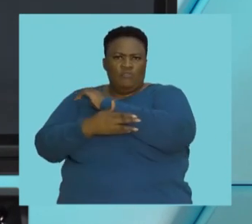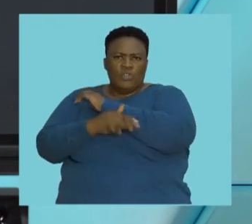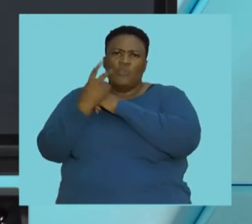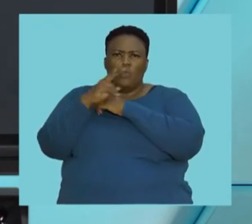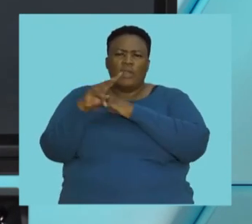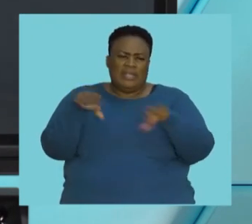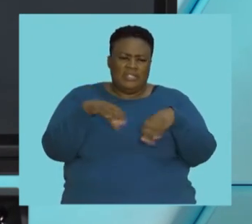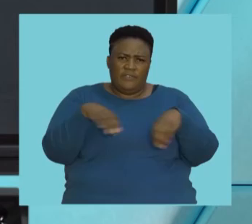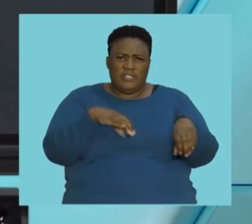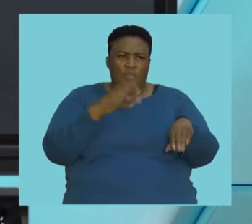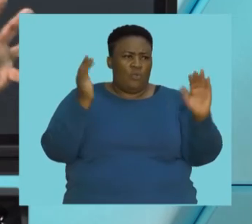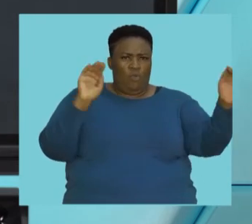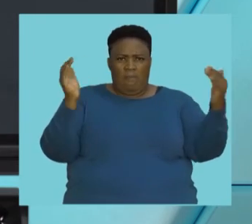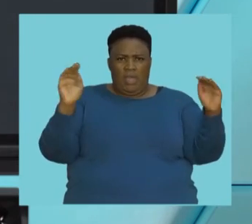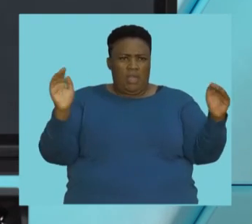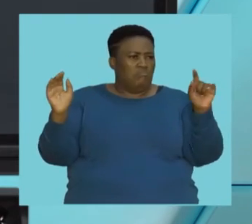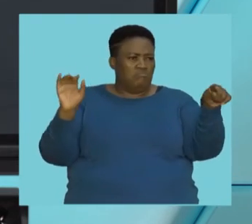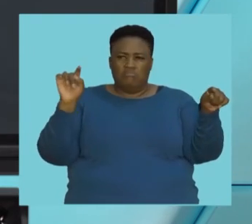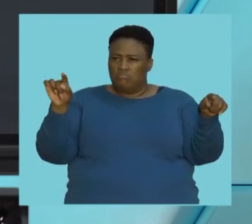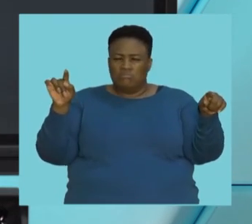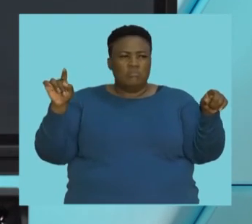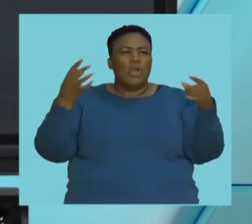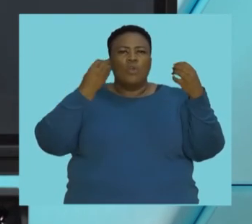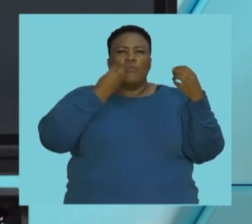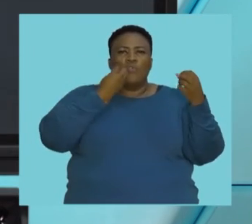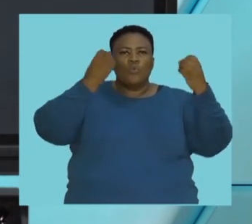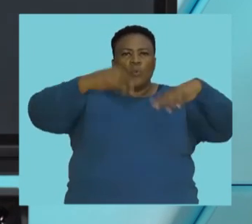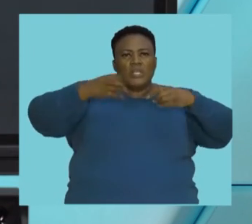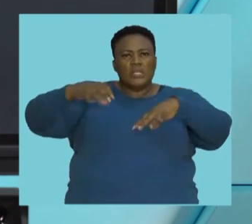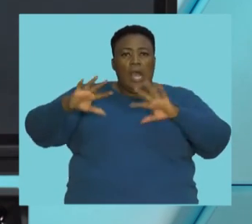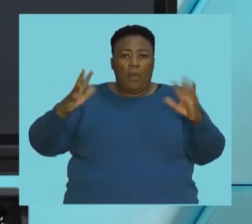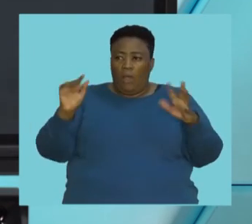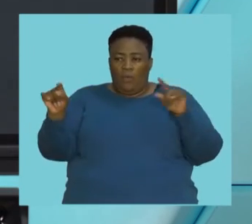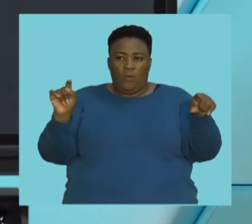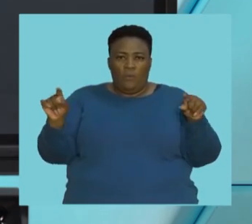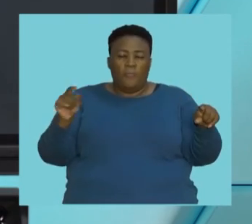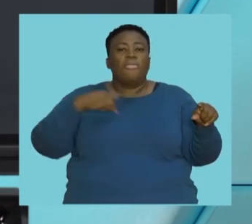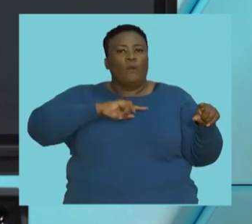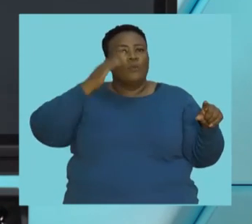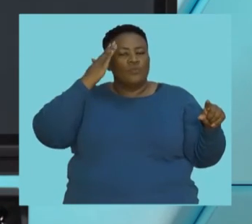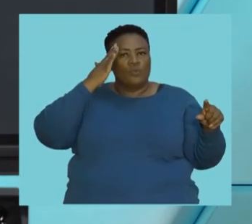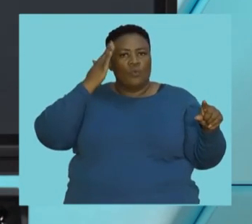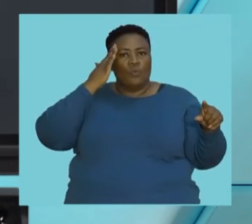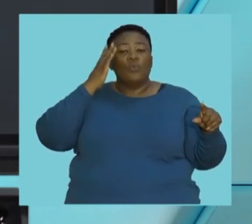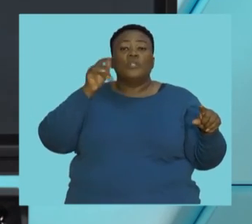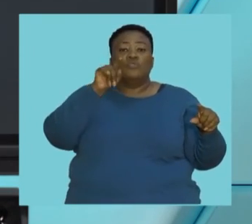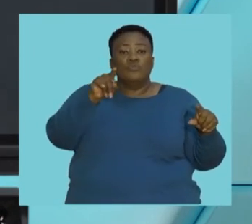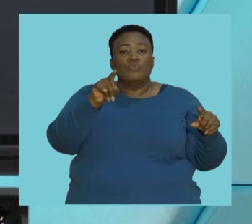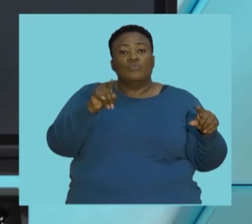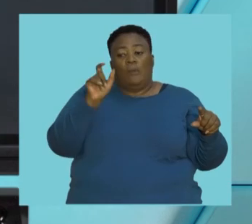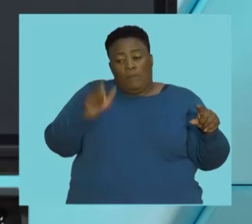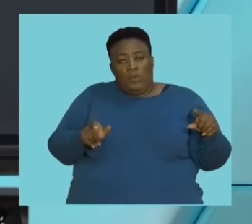looked at an activity where we've compared food losses of developed countries to the food loss of developing countries. And we know